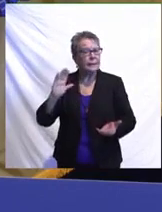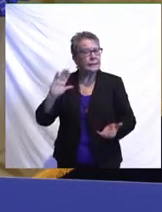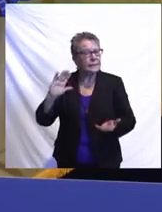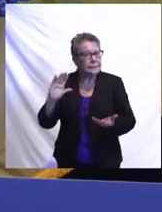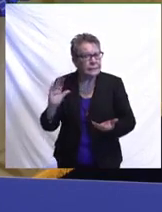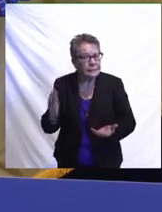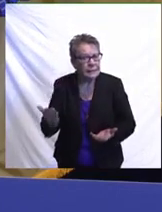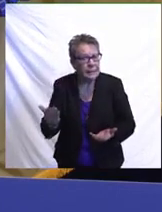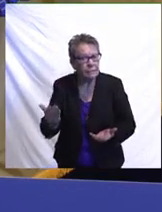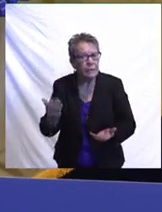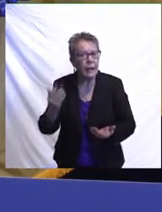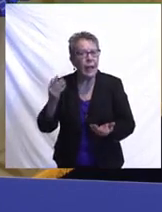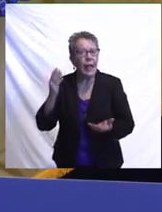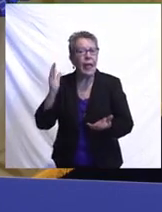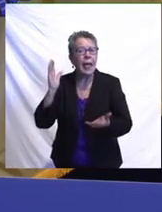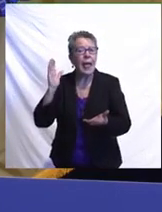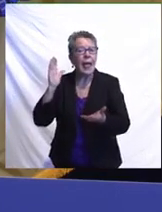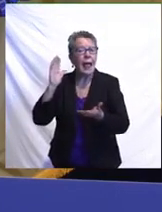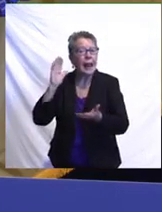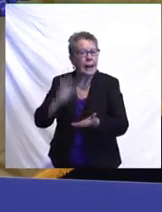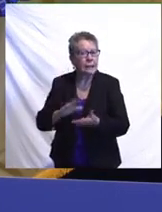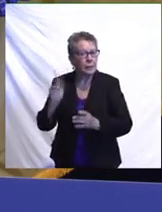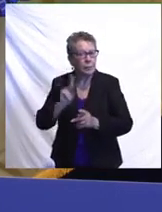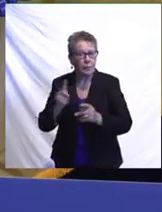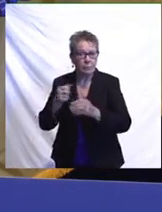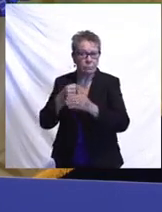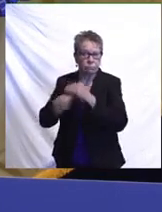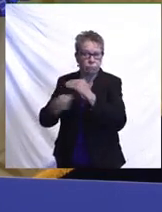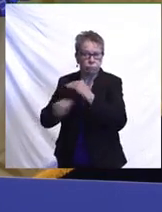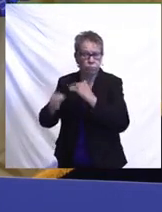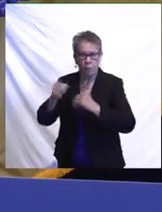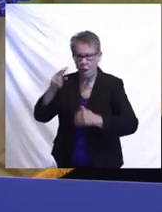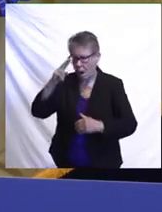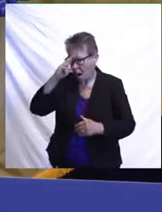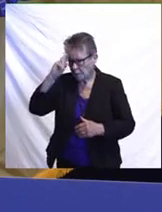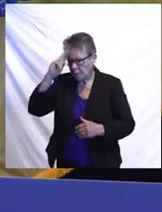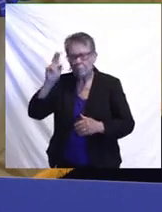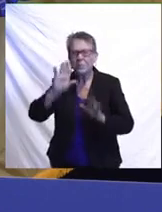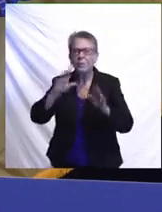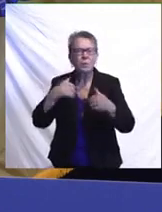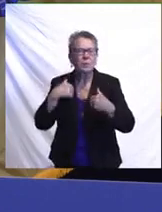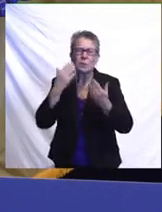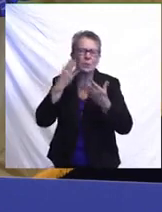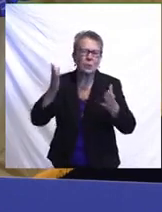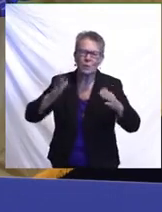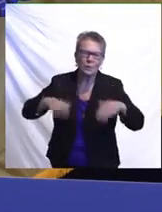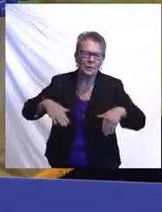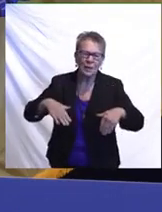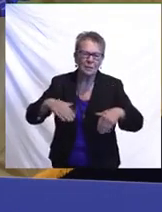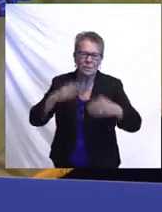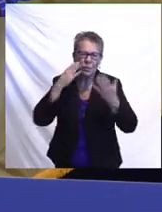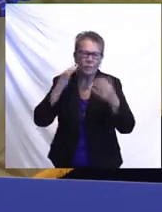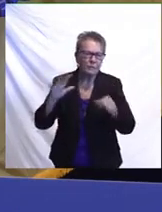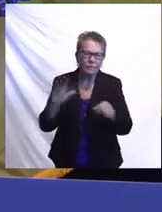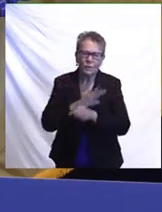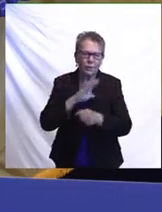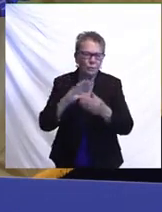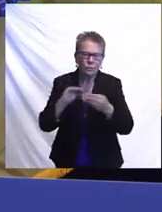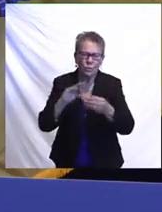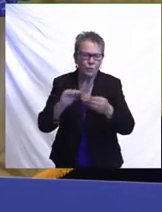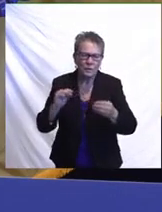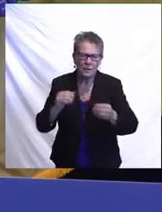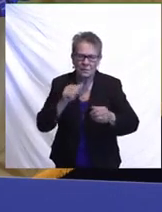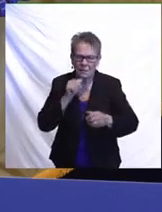again, we just don't know enough right now about, the scope of illness. In terms of